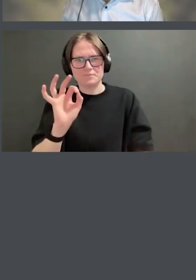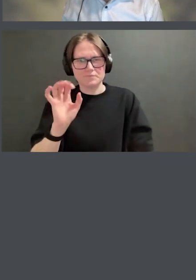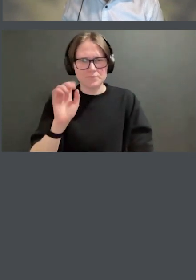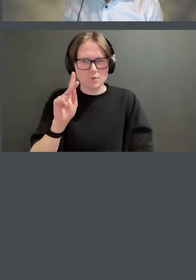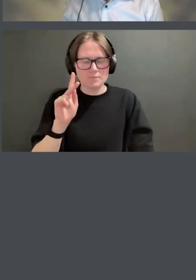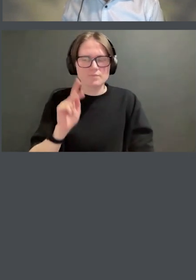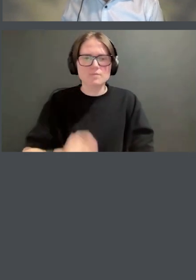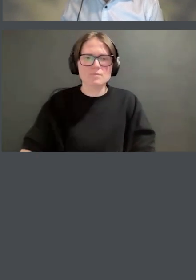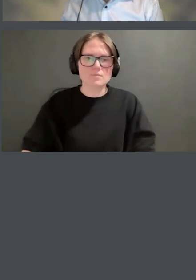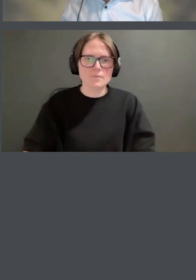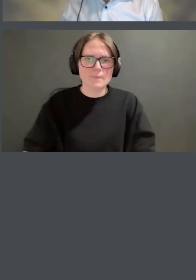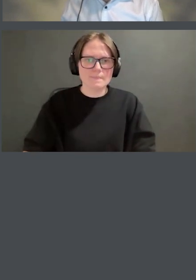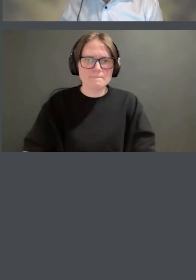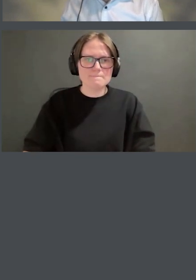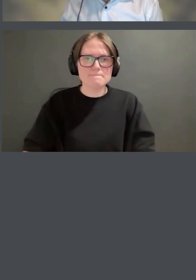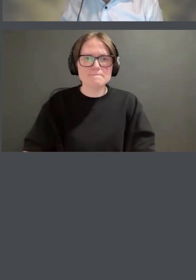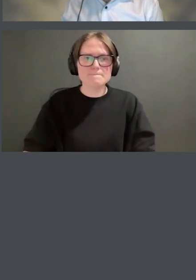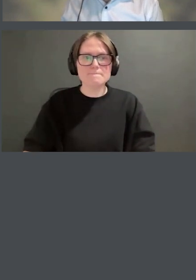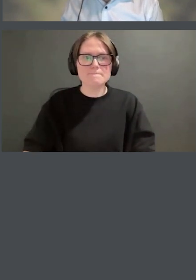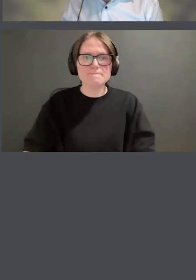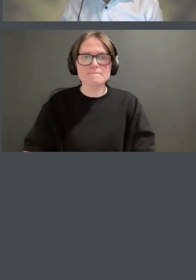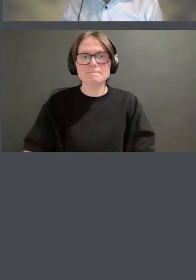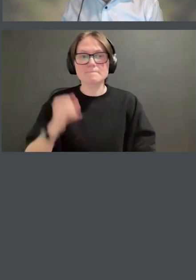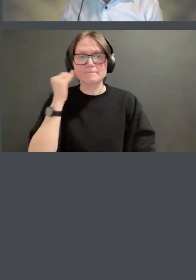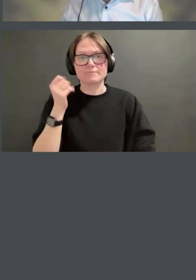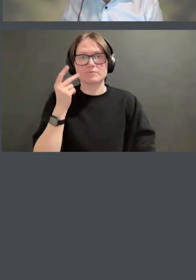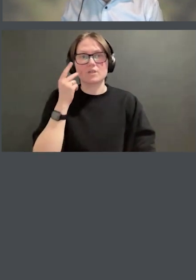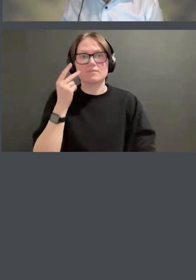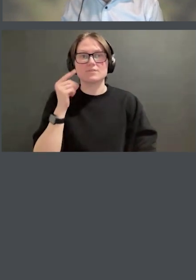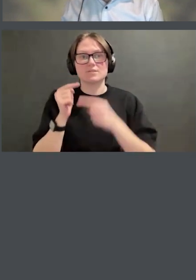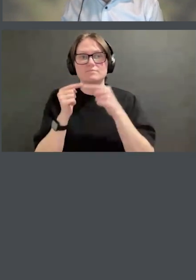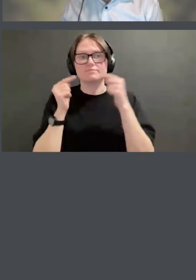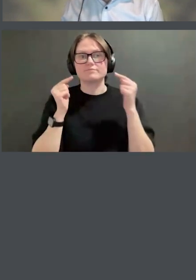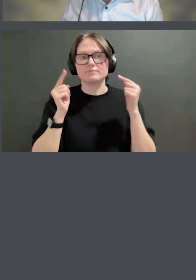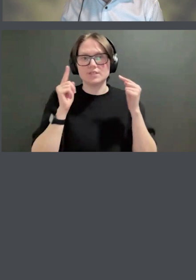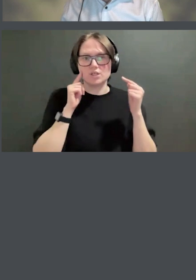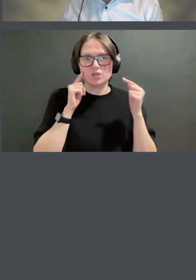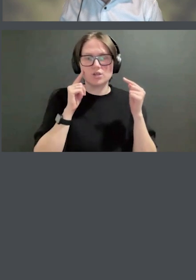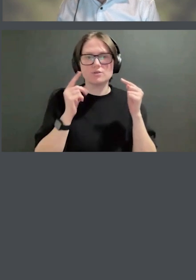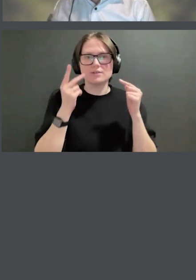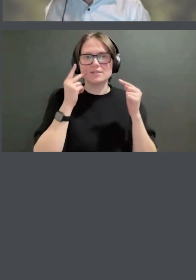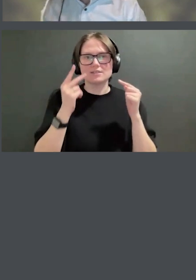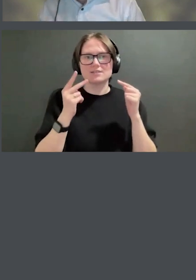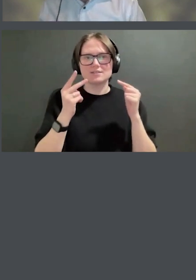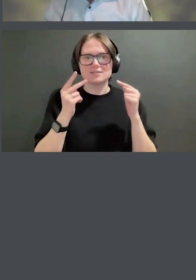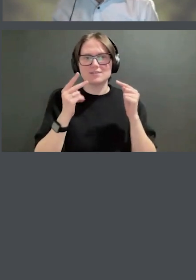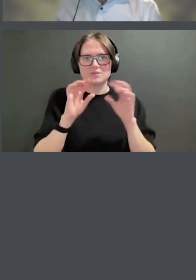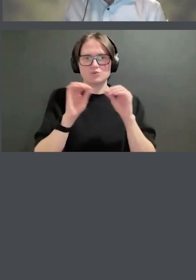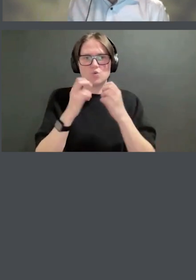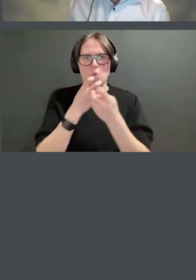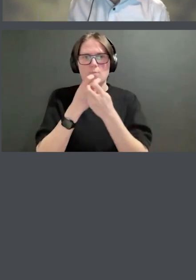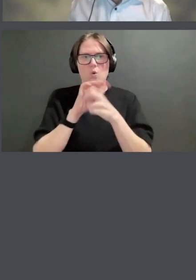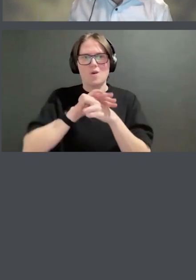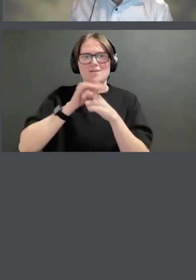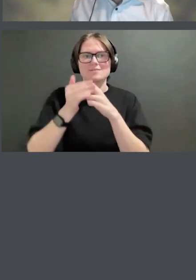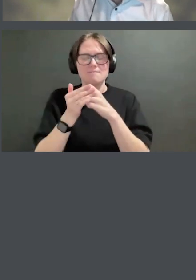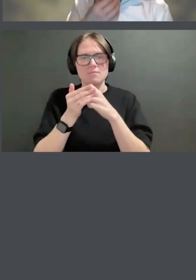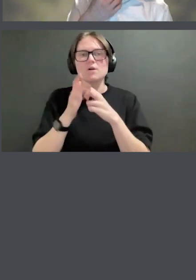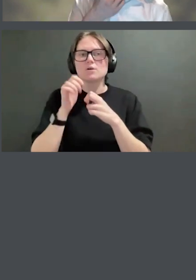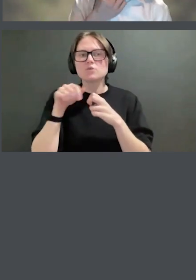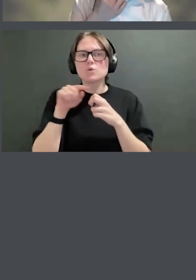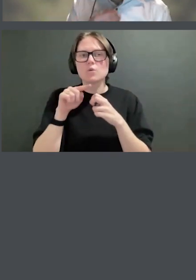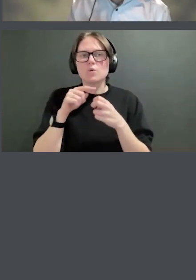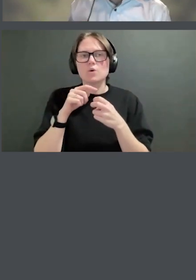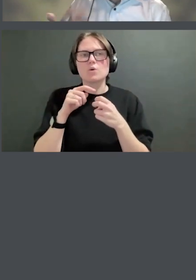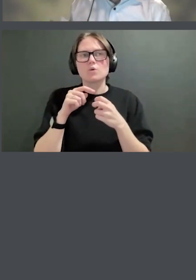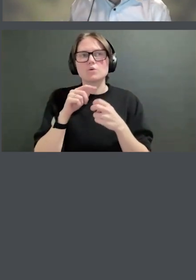working. And then if we look at the contralateral ear, here's the semicircular canal. It doesn't have bone on top of it. So these patients will have an air